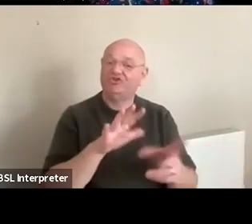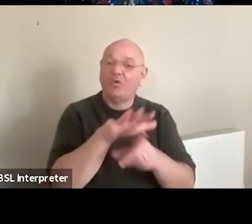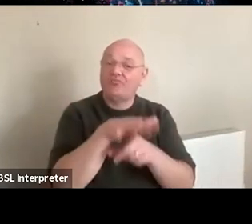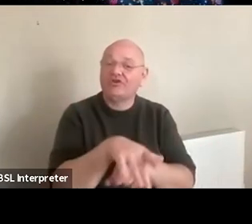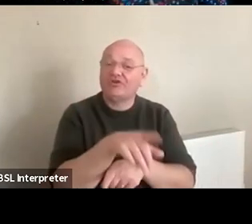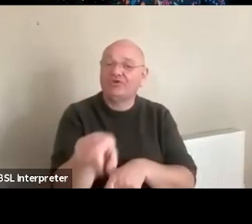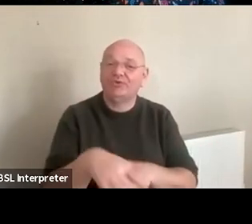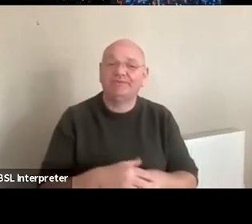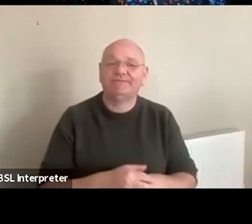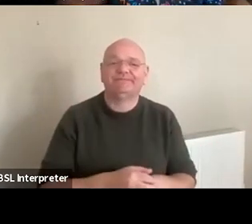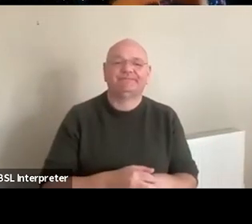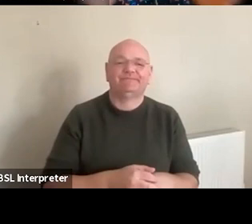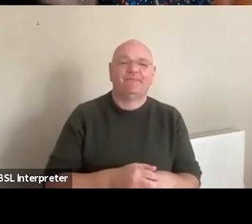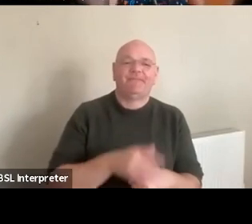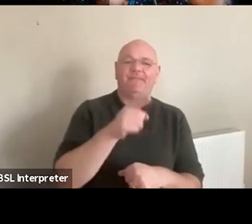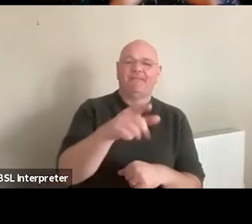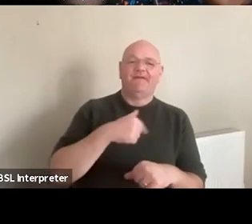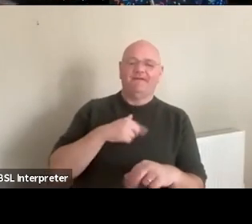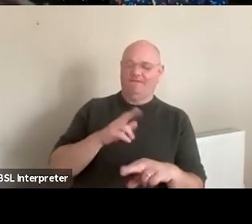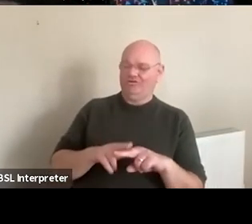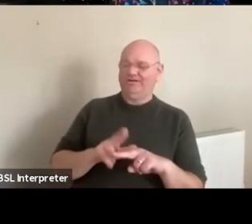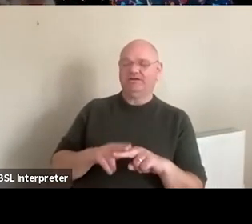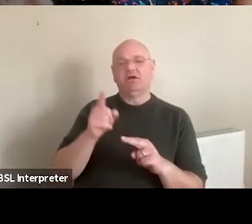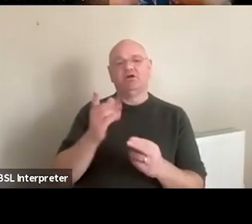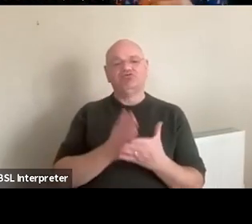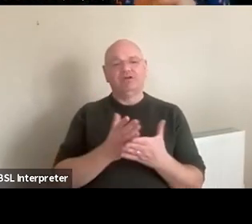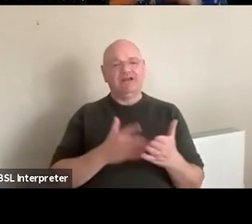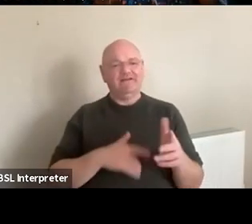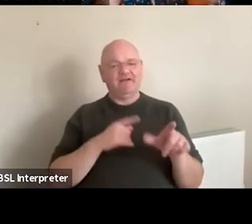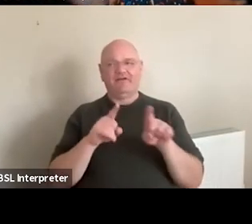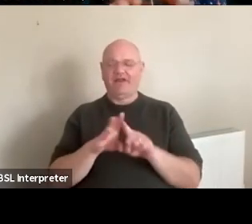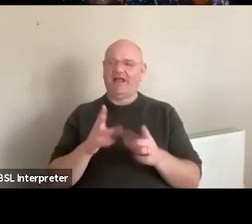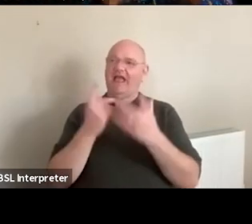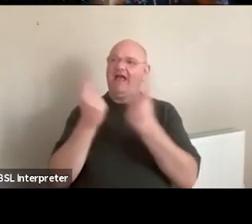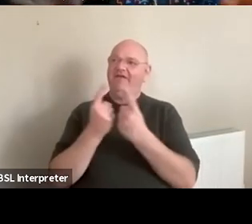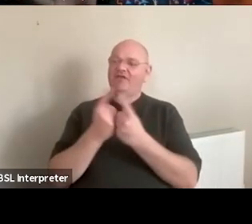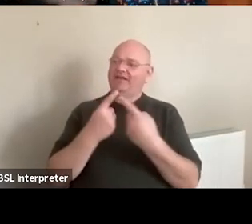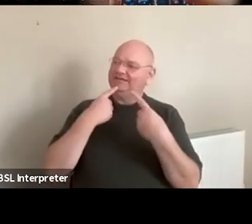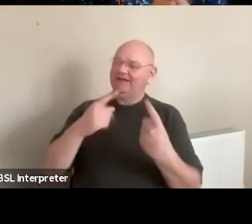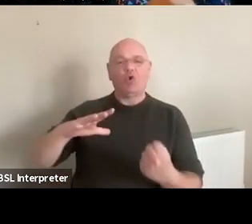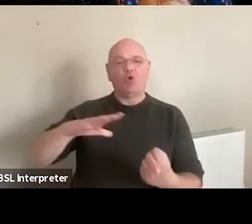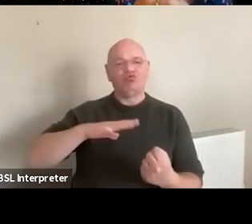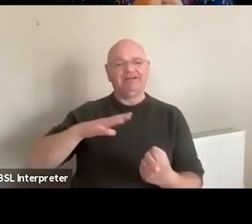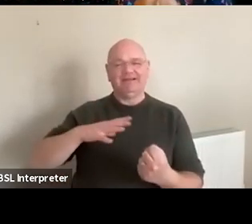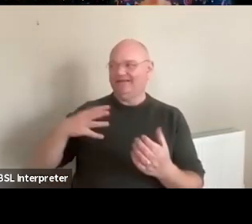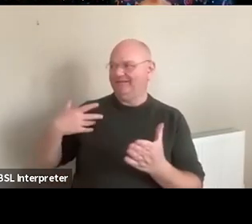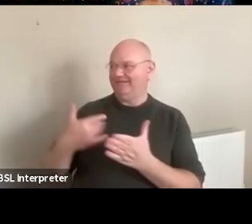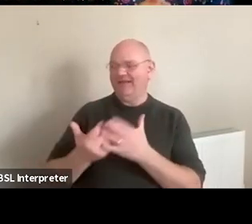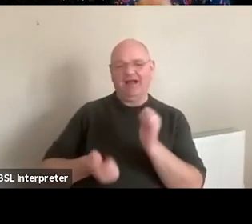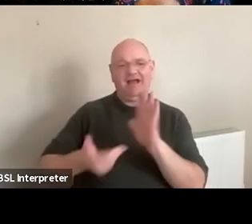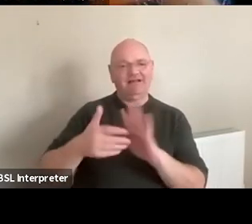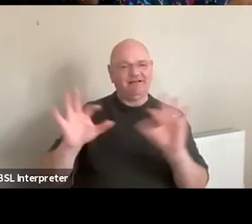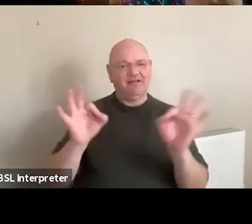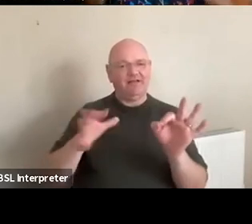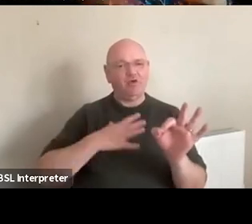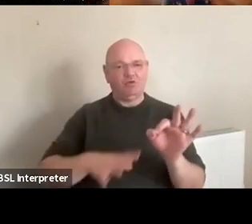The only thing I was going to say is, I just feel like it's all been said. I don't think I've got anything to add to this. I just want to echo all of what everybody else has been